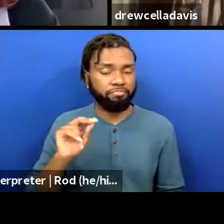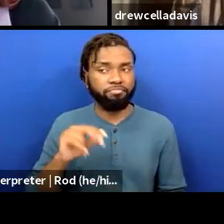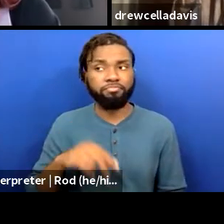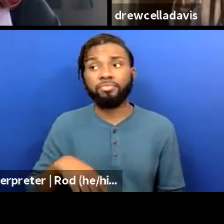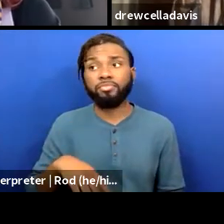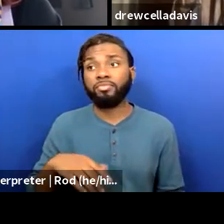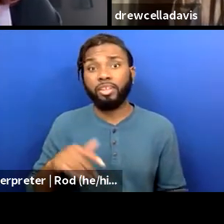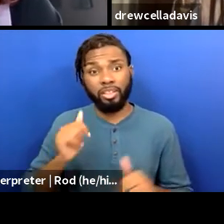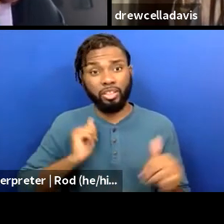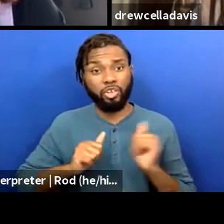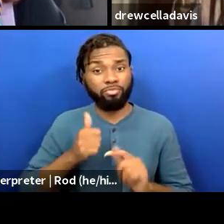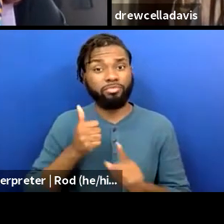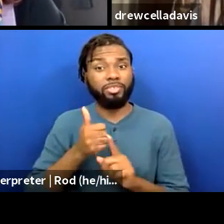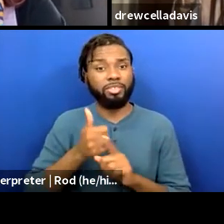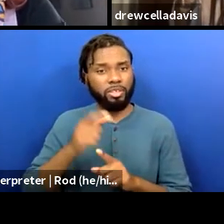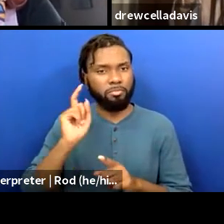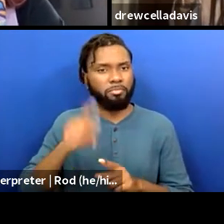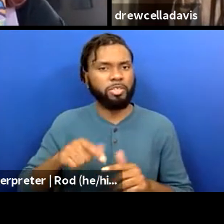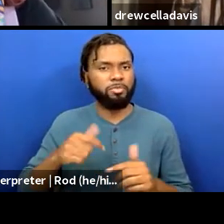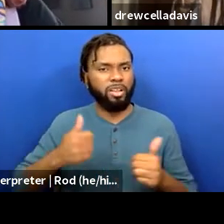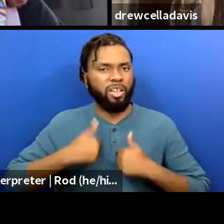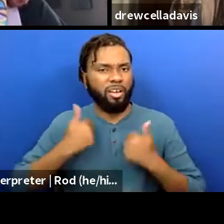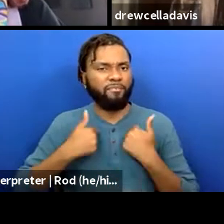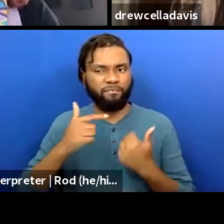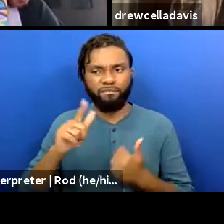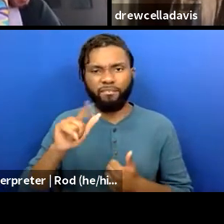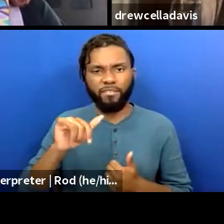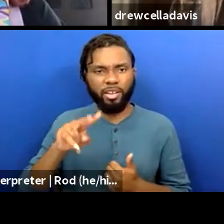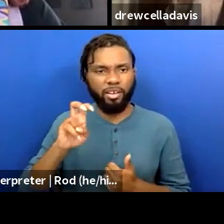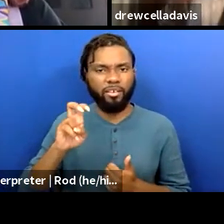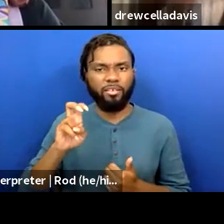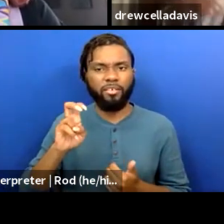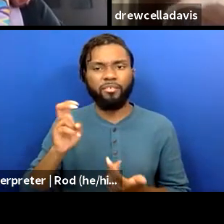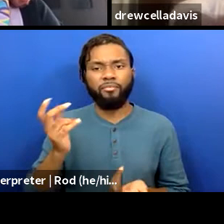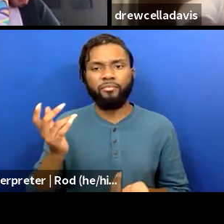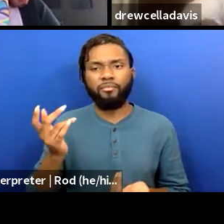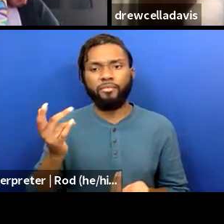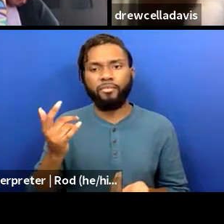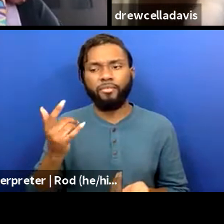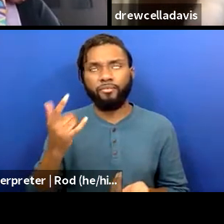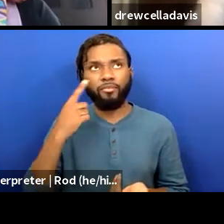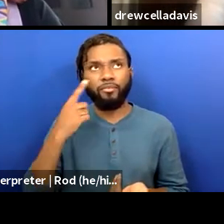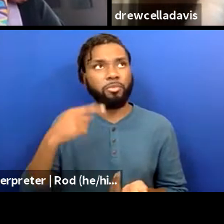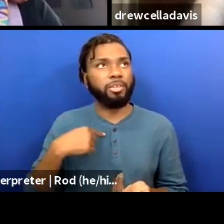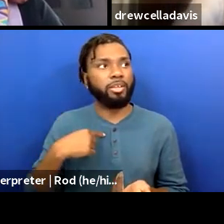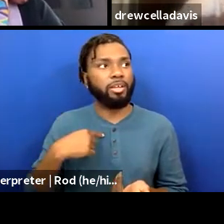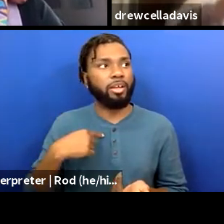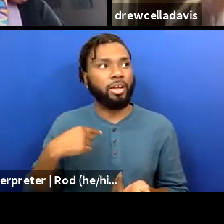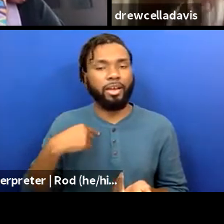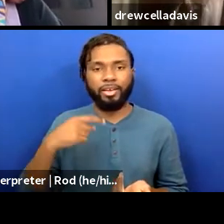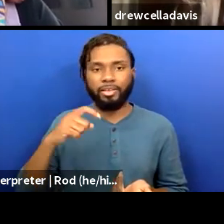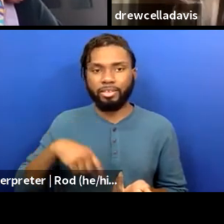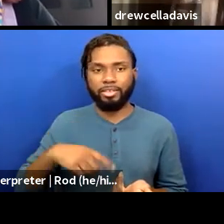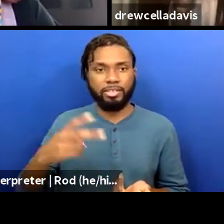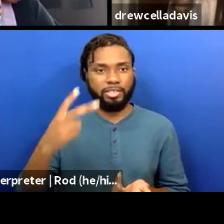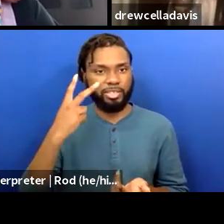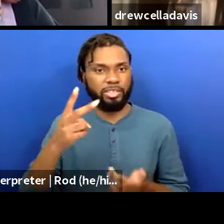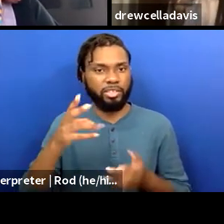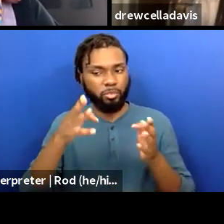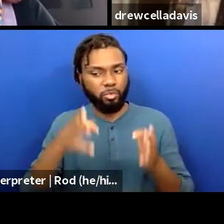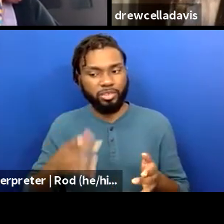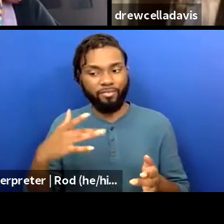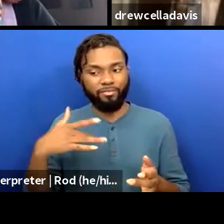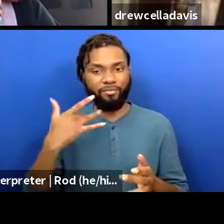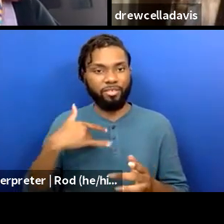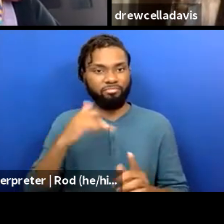needs to be live. I need to for me, I need to see the person, feel the person, be in